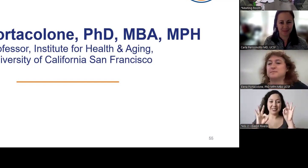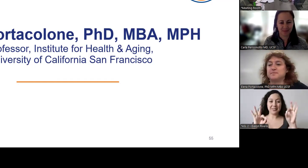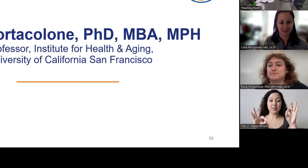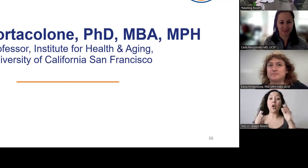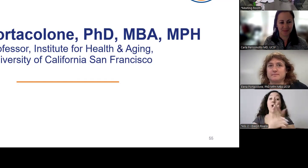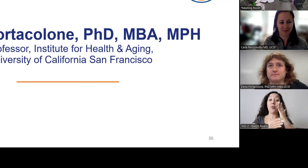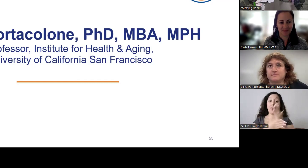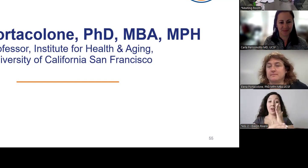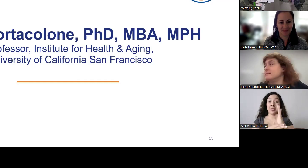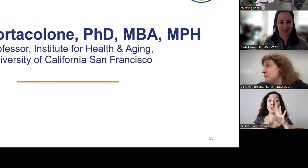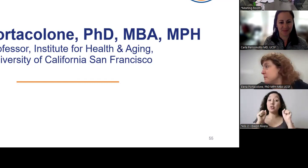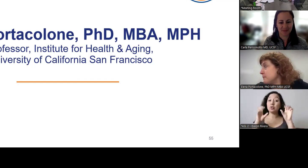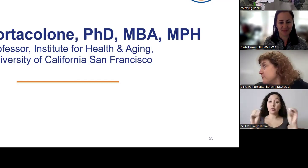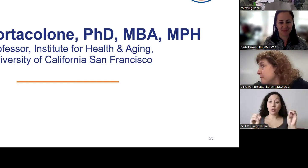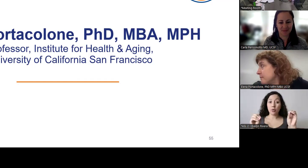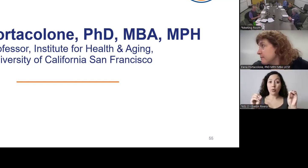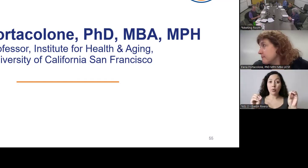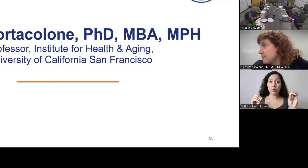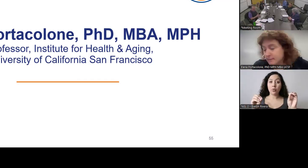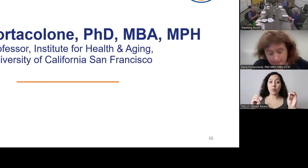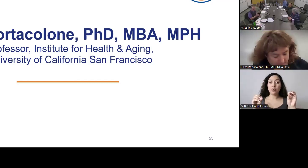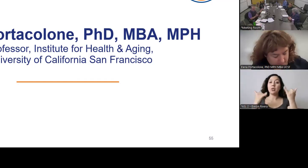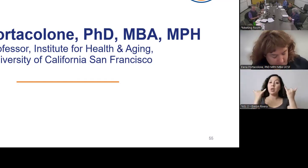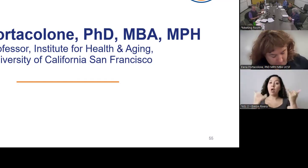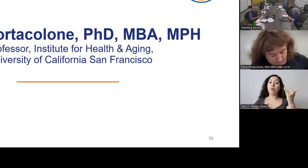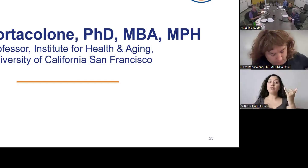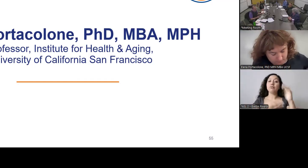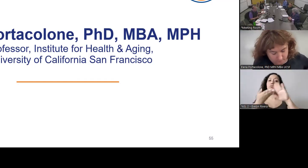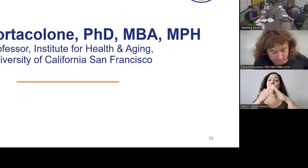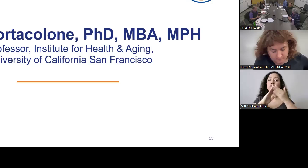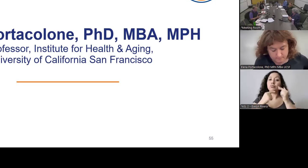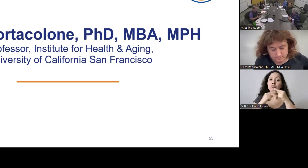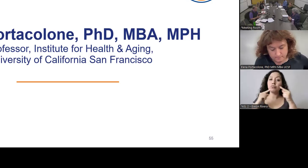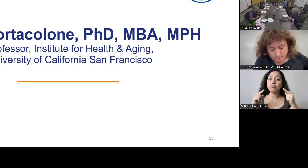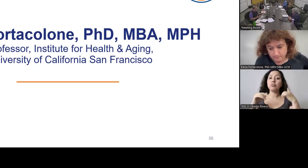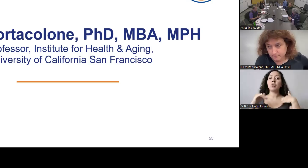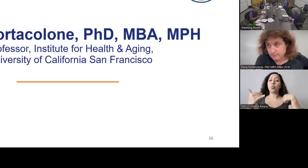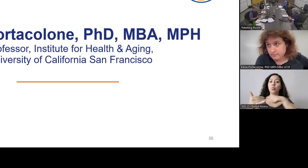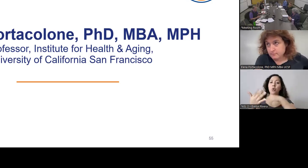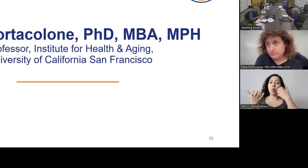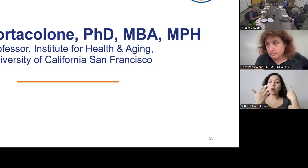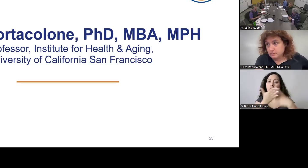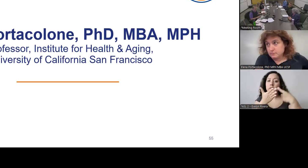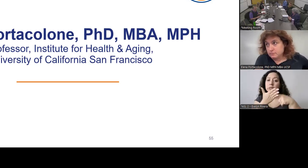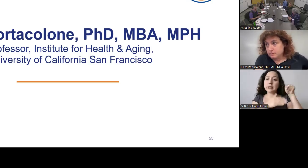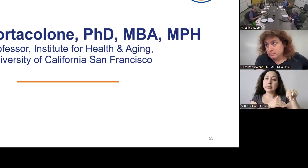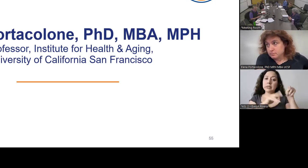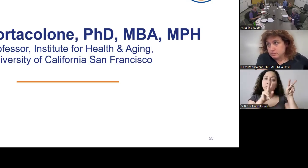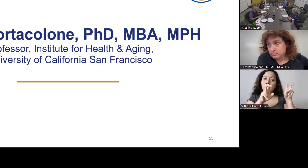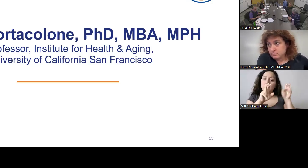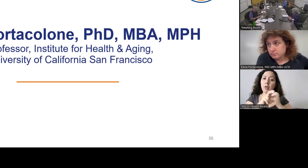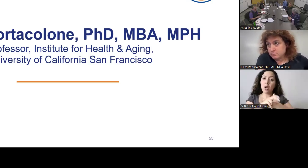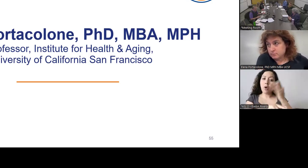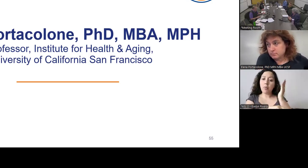right, so I'm gonna throw this out to the committee. We want to discuss this, this